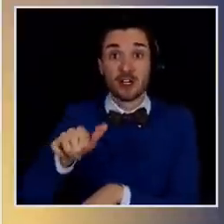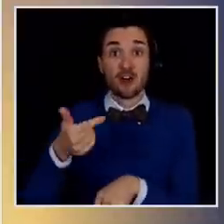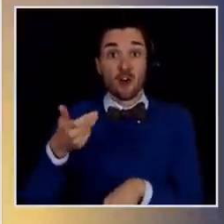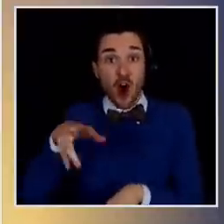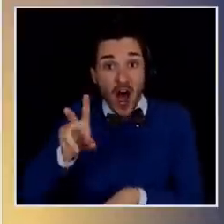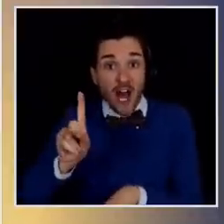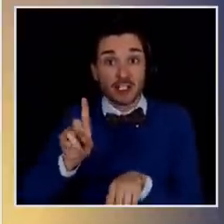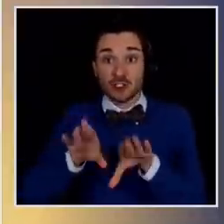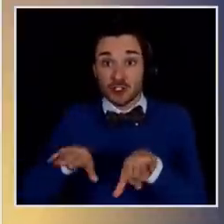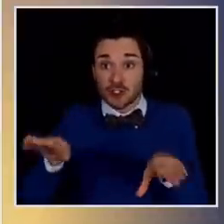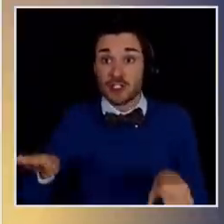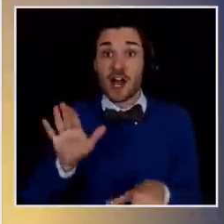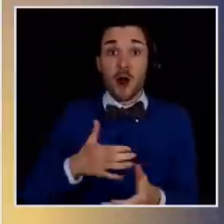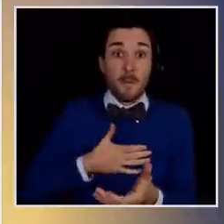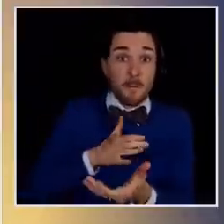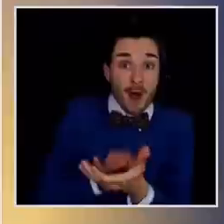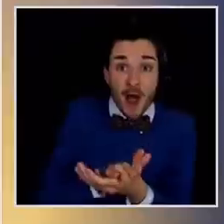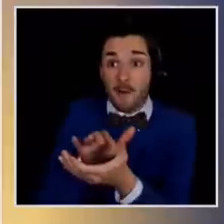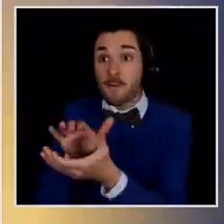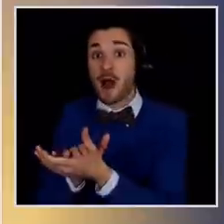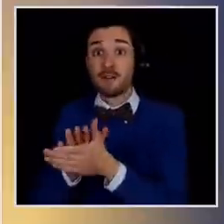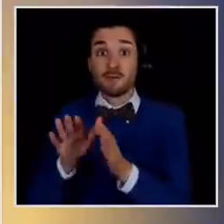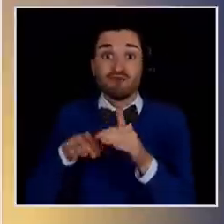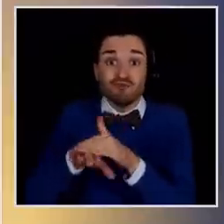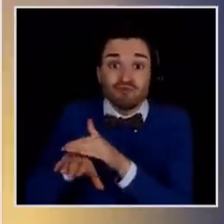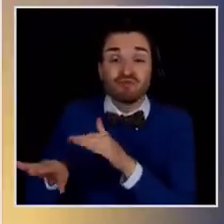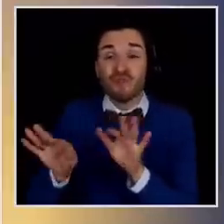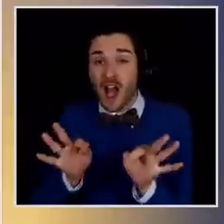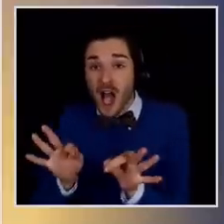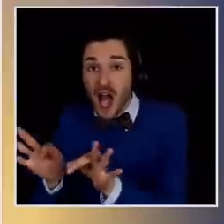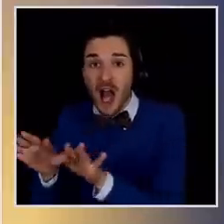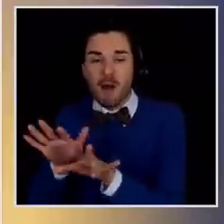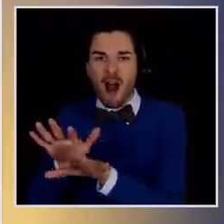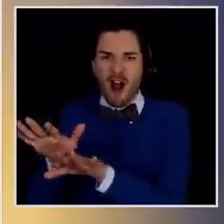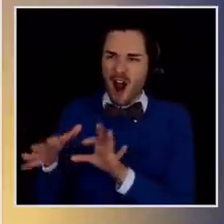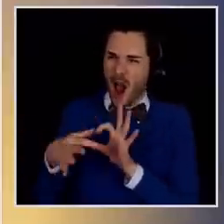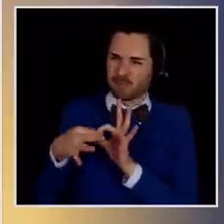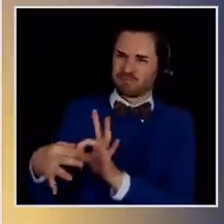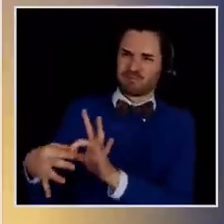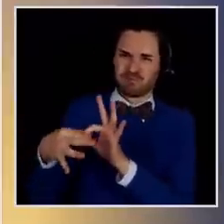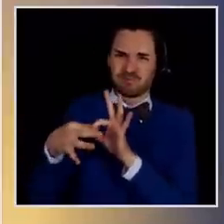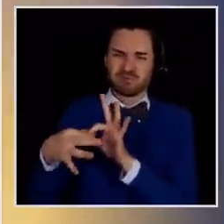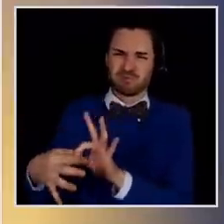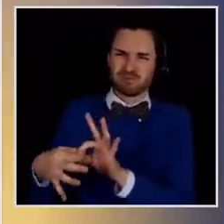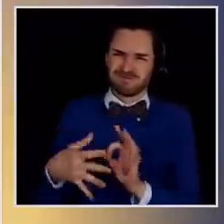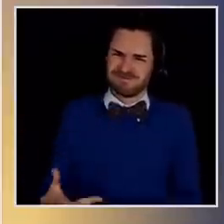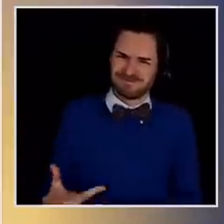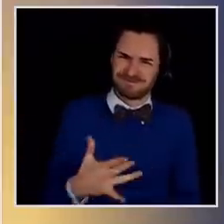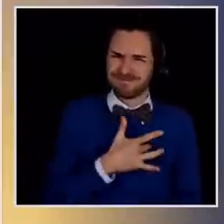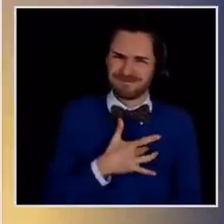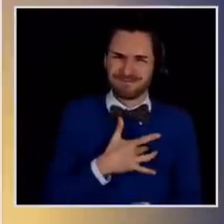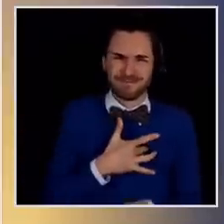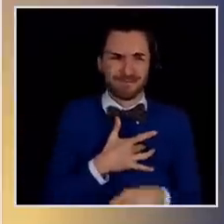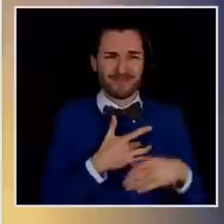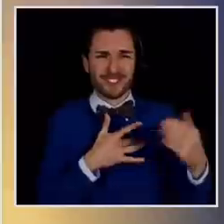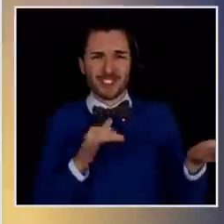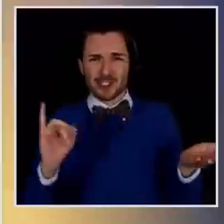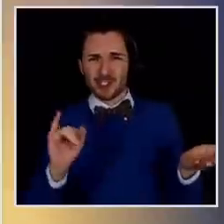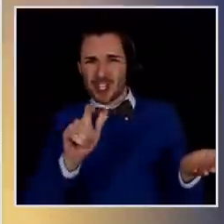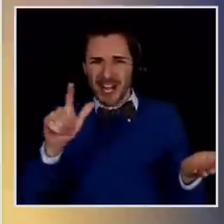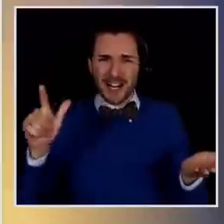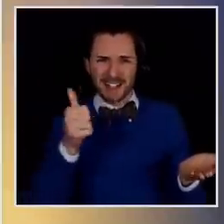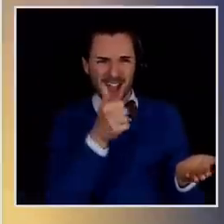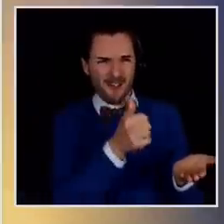and all our family. They're my heart. Jill's a mom, a military mom, an